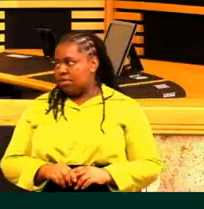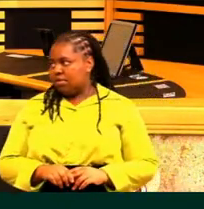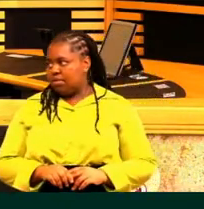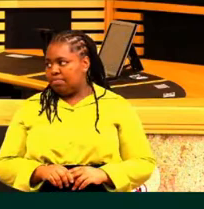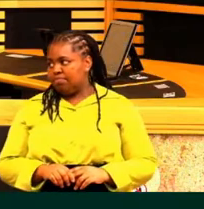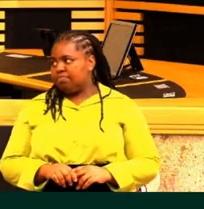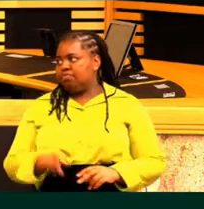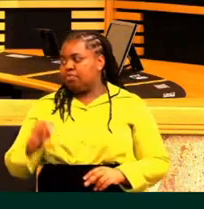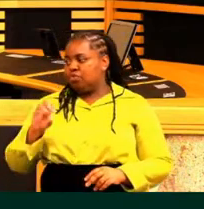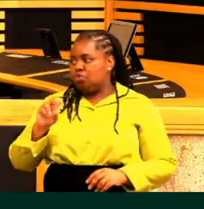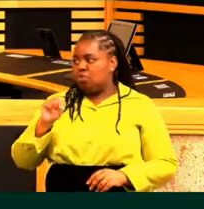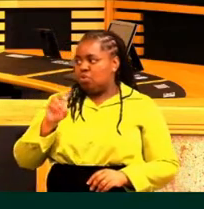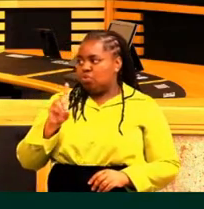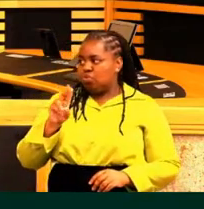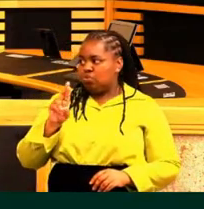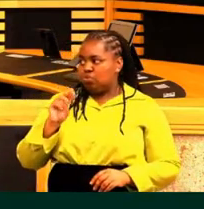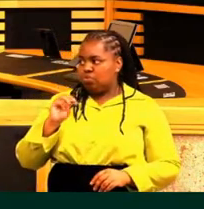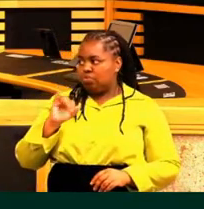yes